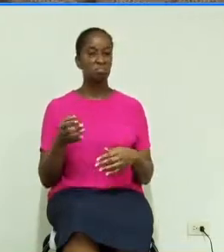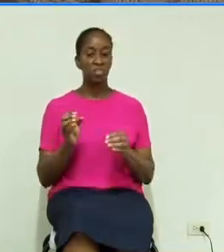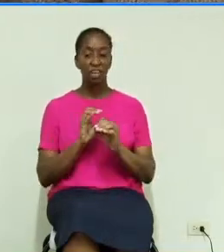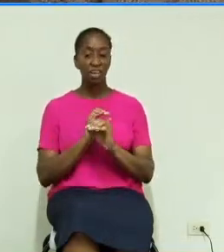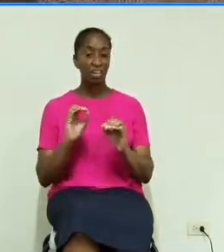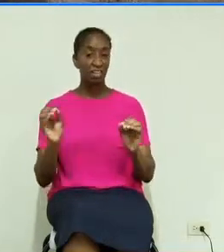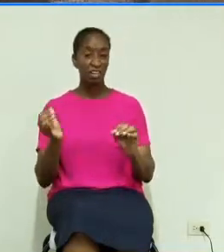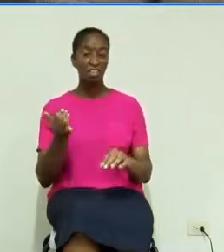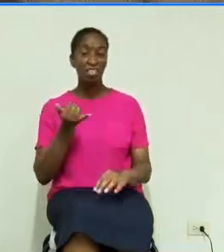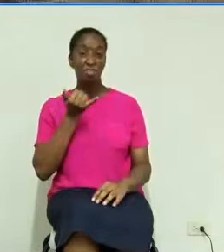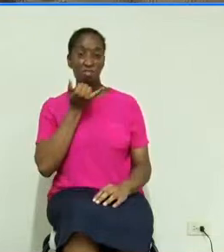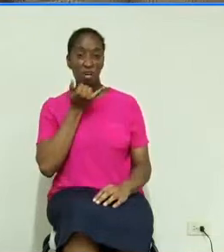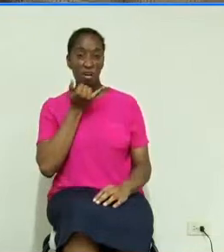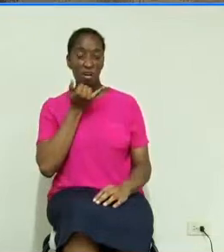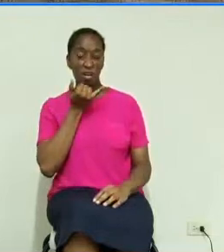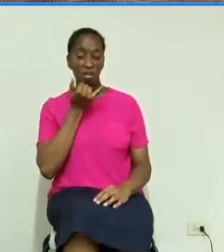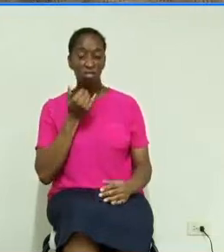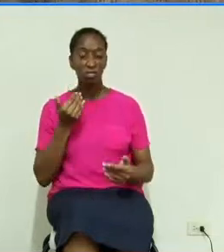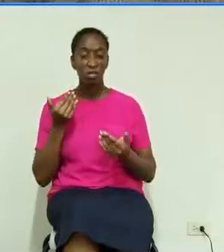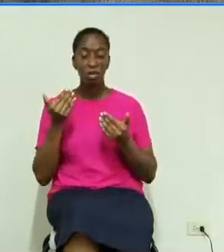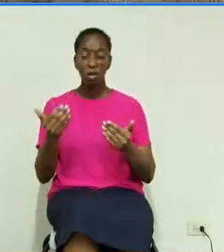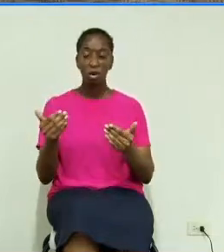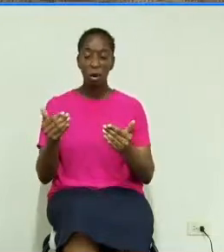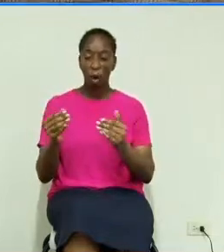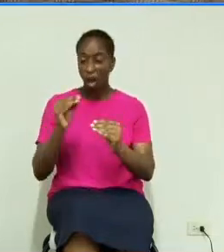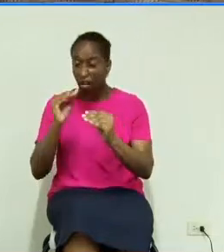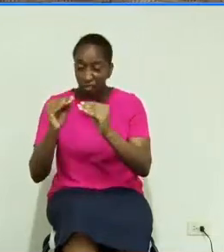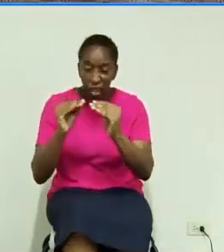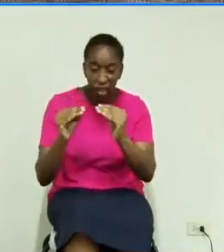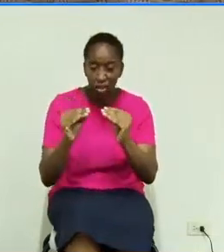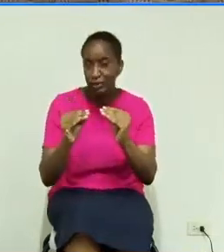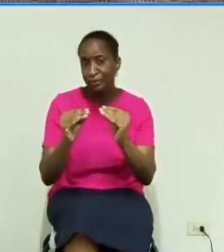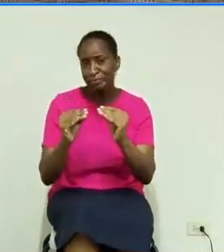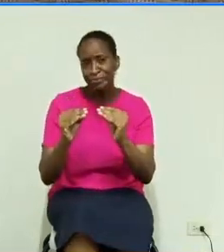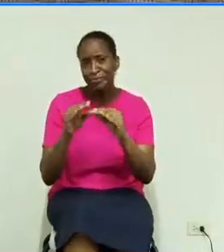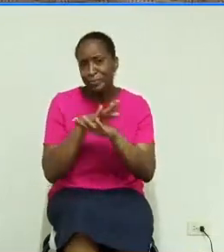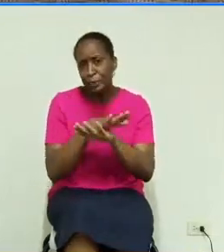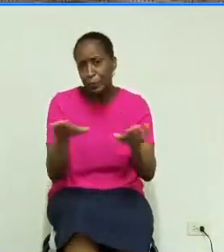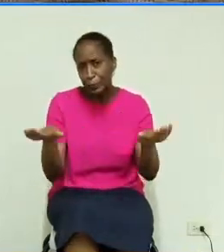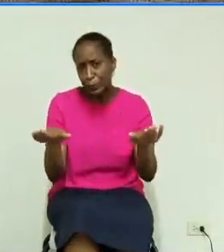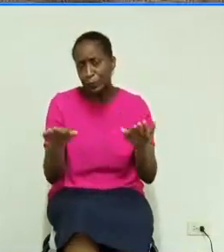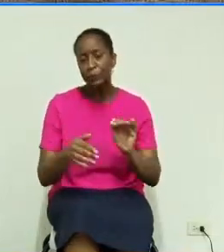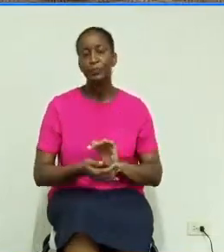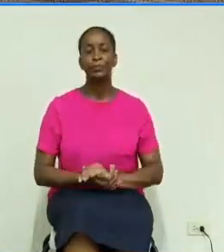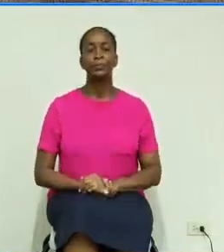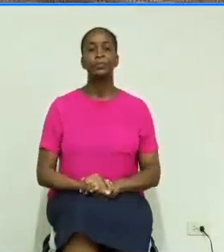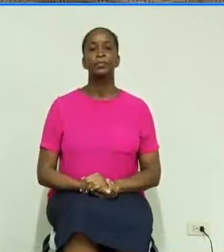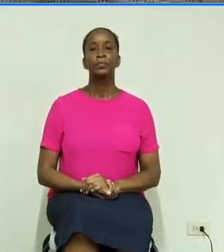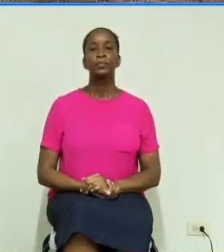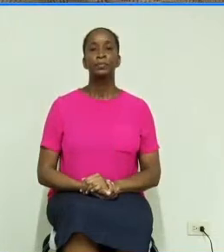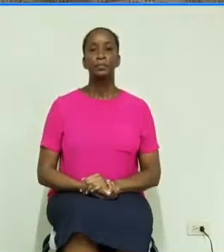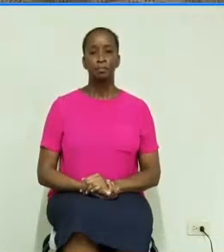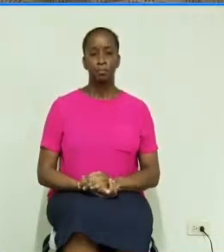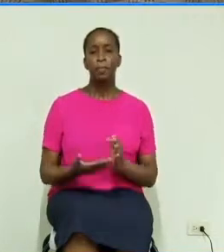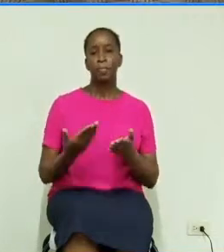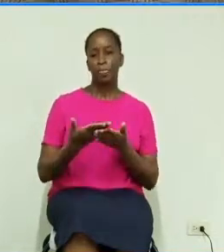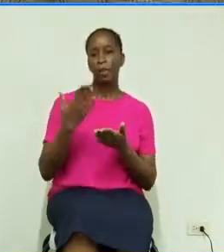Now, we've heard Sir Richard in his opening remarks mention that the Barbados